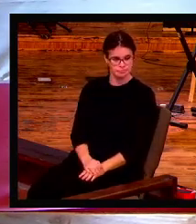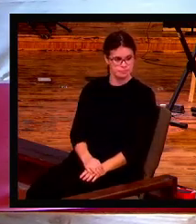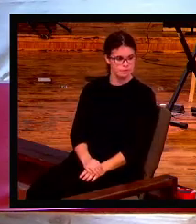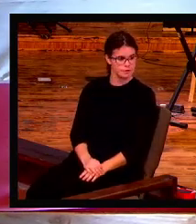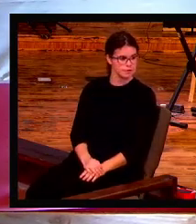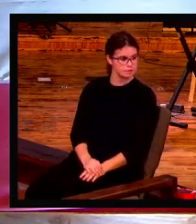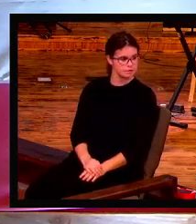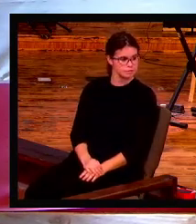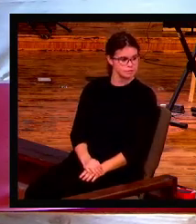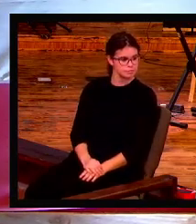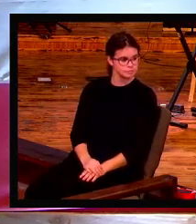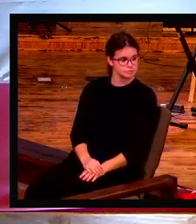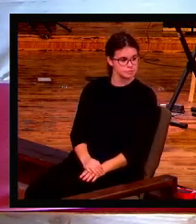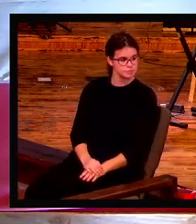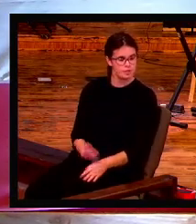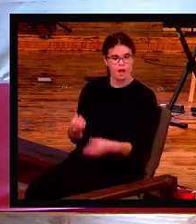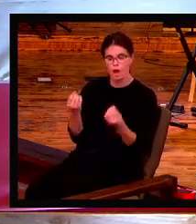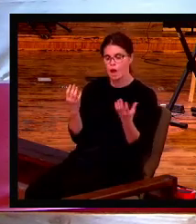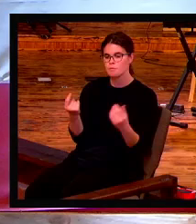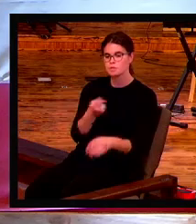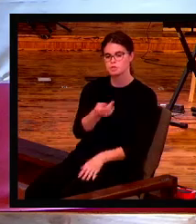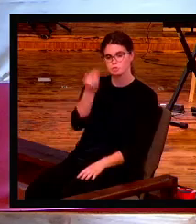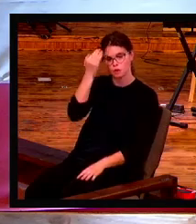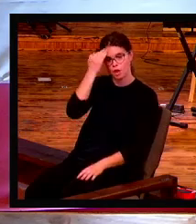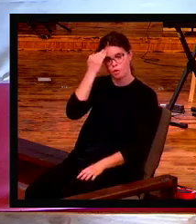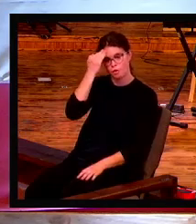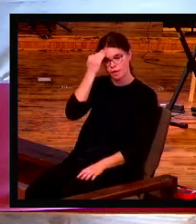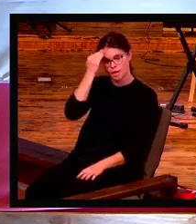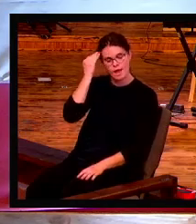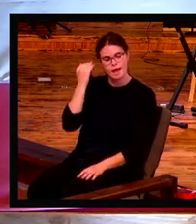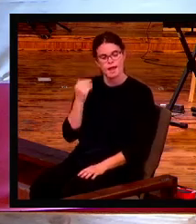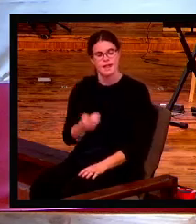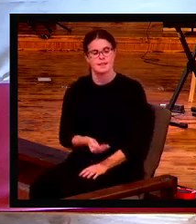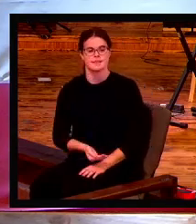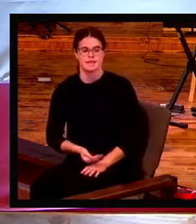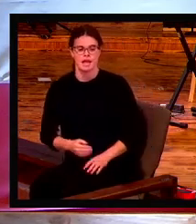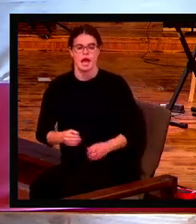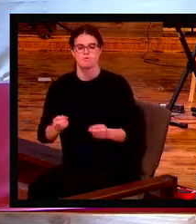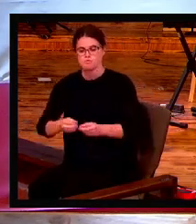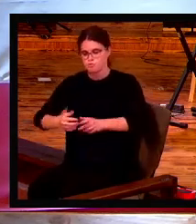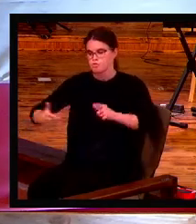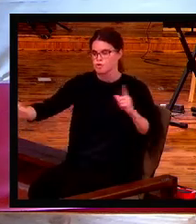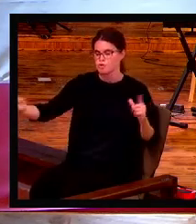many days that journey was supposed to be in the wilderness to become free in the promised land?